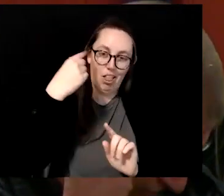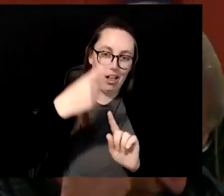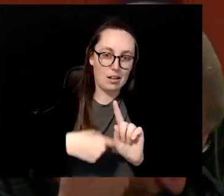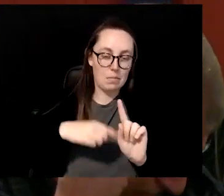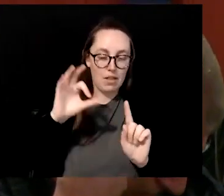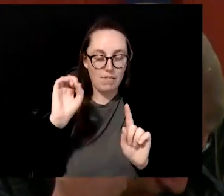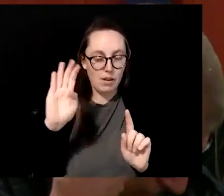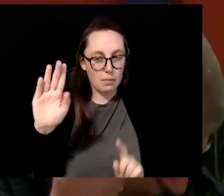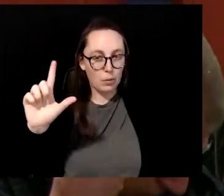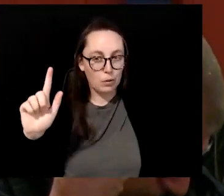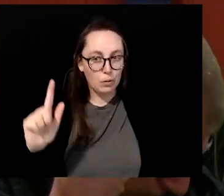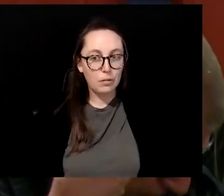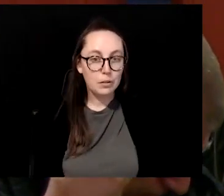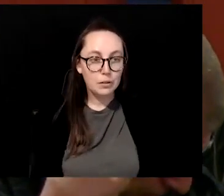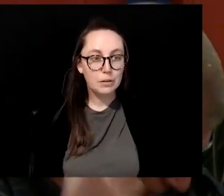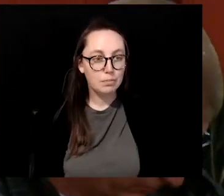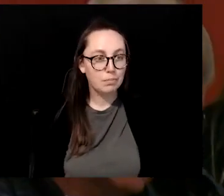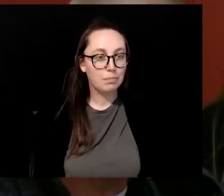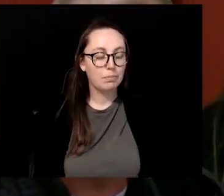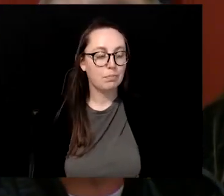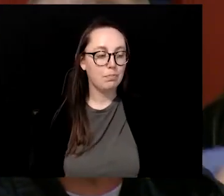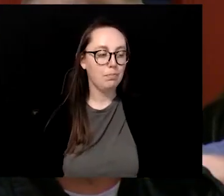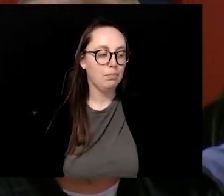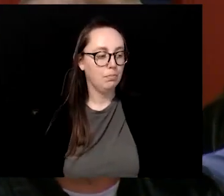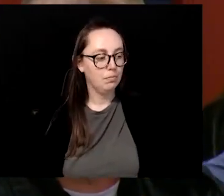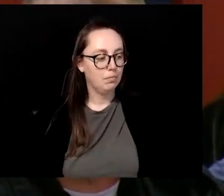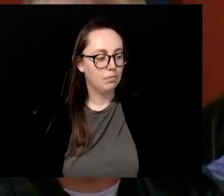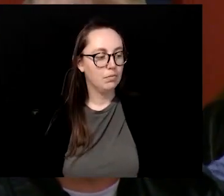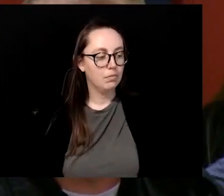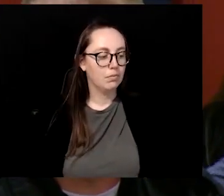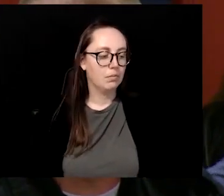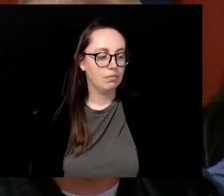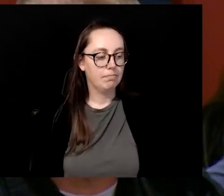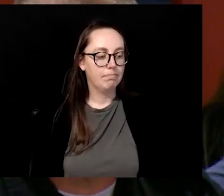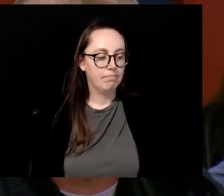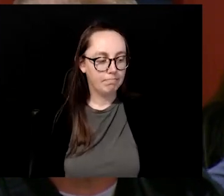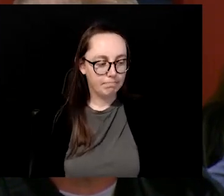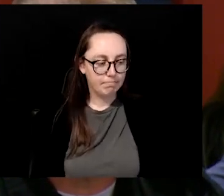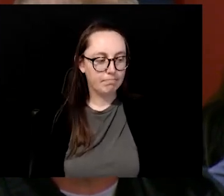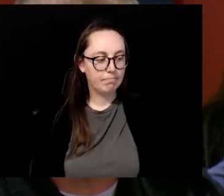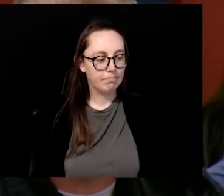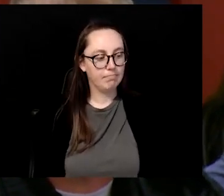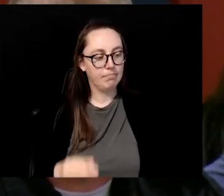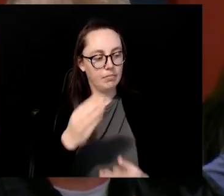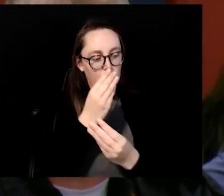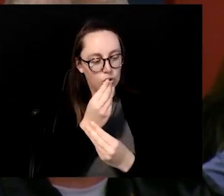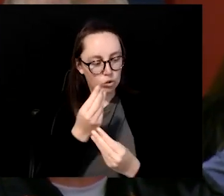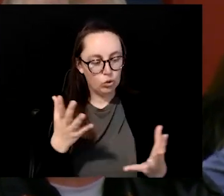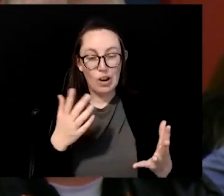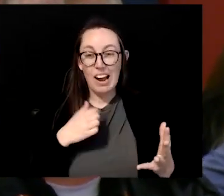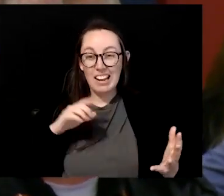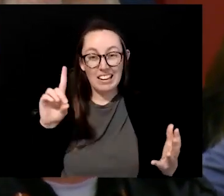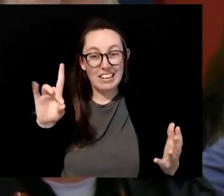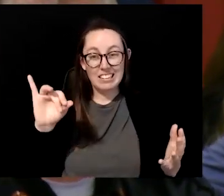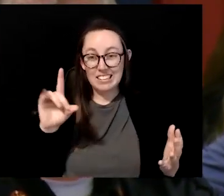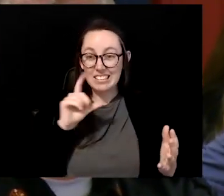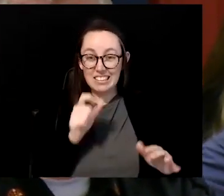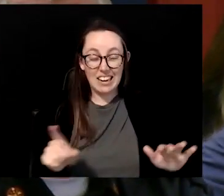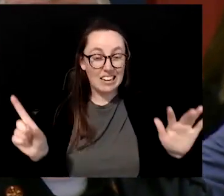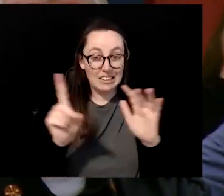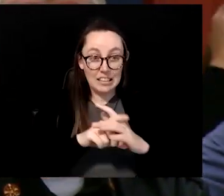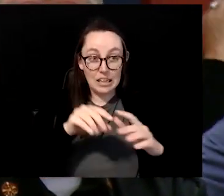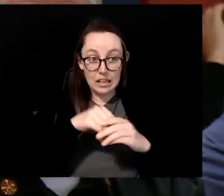about my not attending in person um there was quite a bit of note about